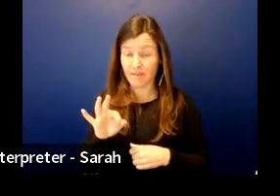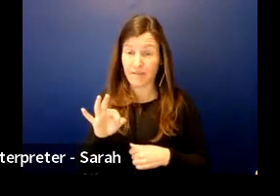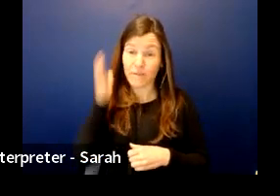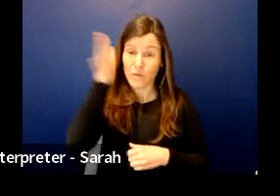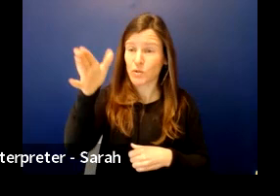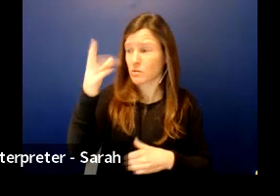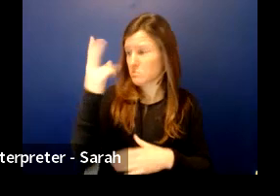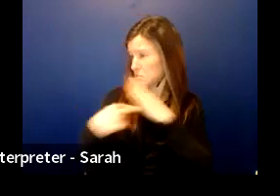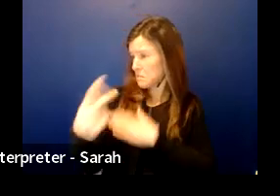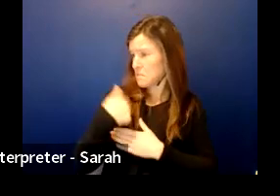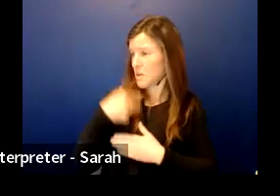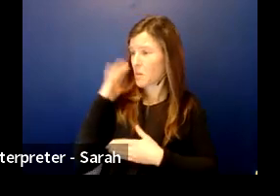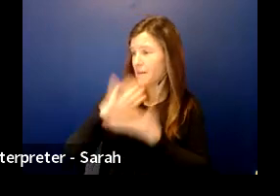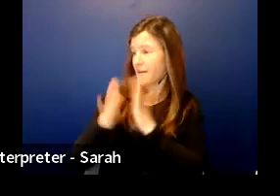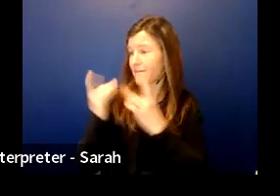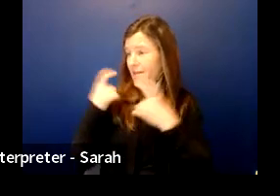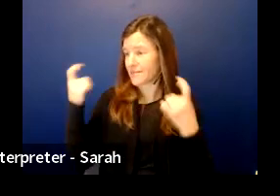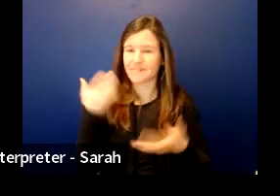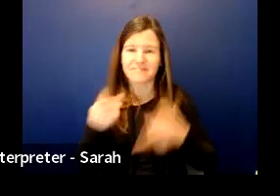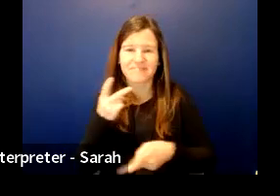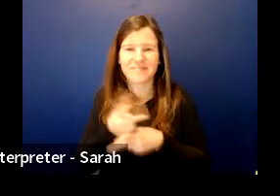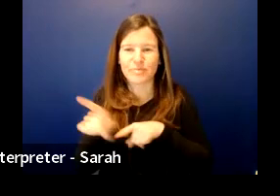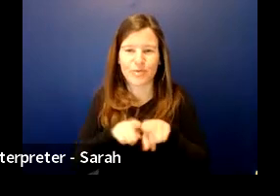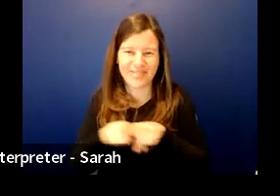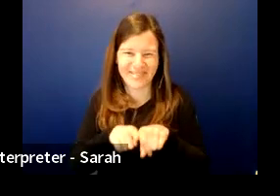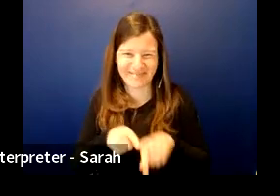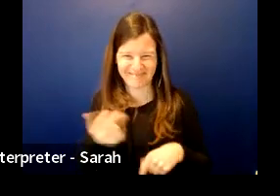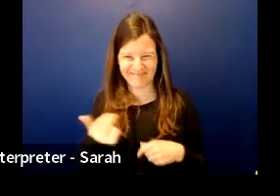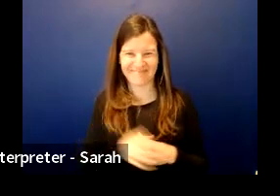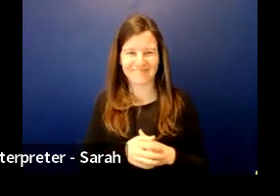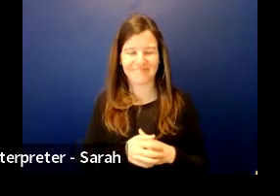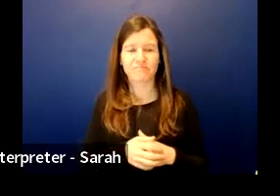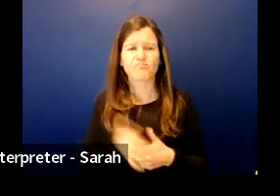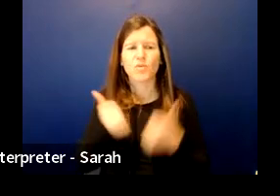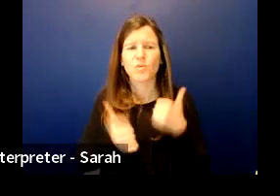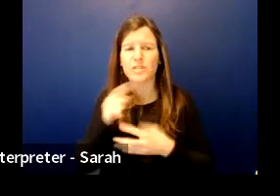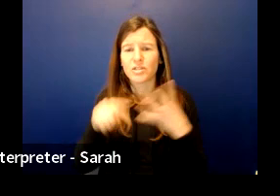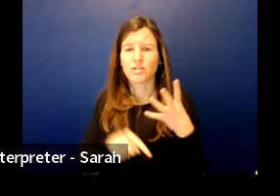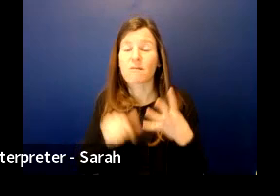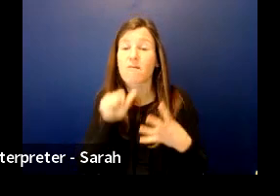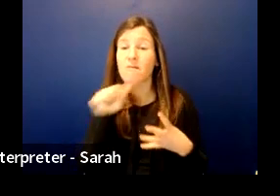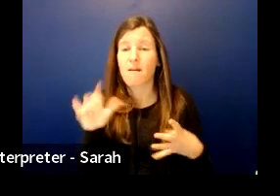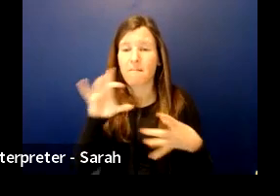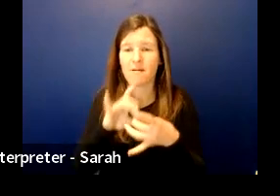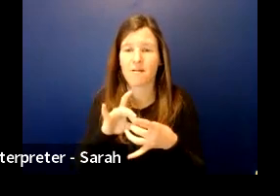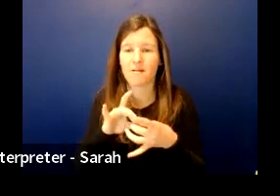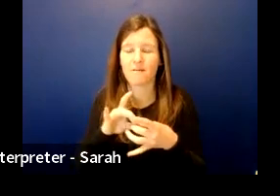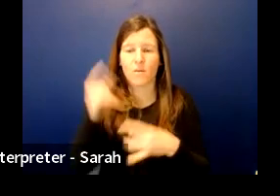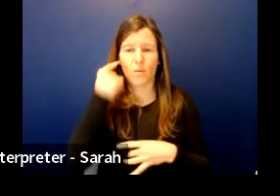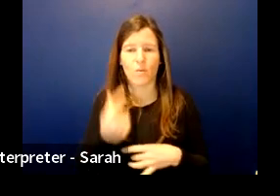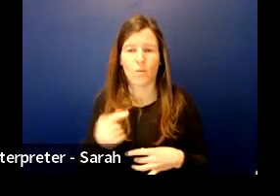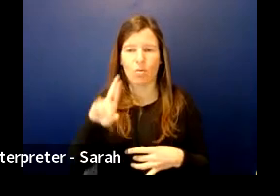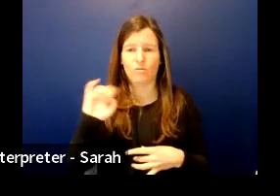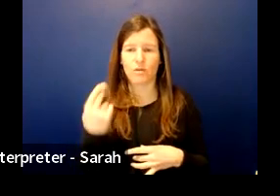some socks. All right, which of the following would not be part of the Gold Rush